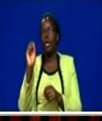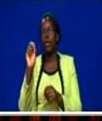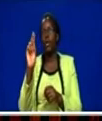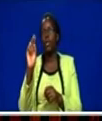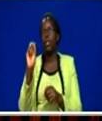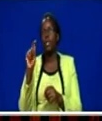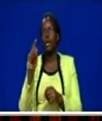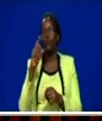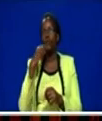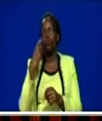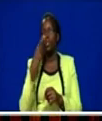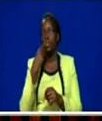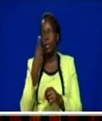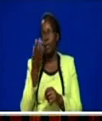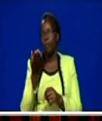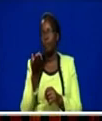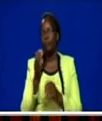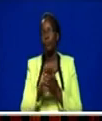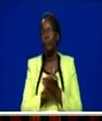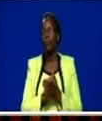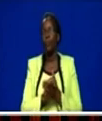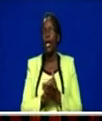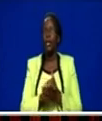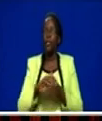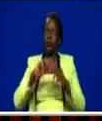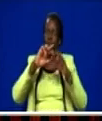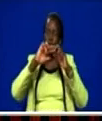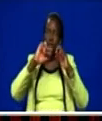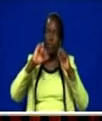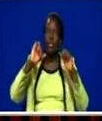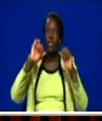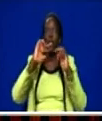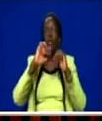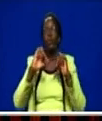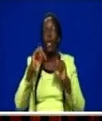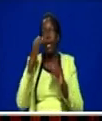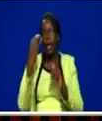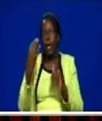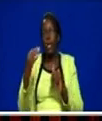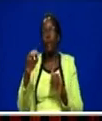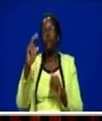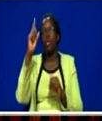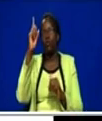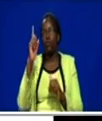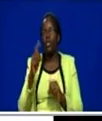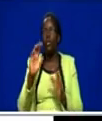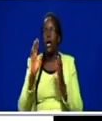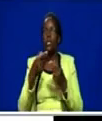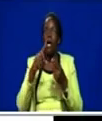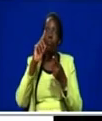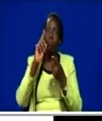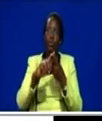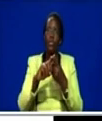have mentioned. Then we have to check if the question has a positive or